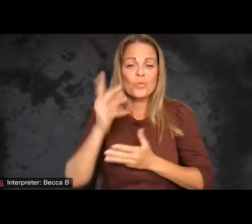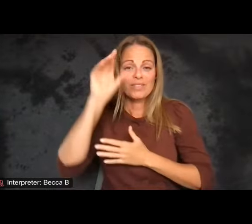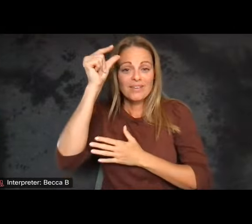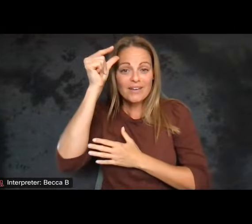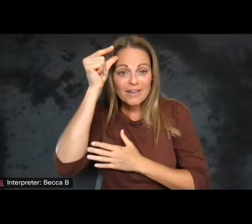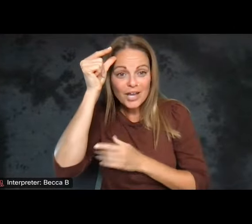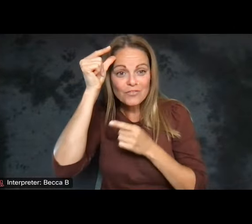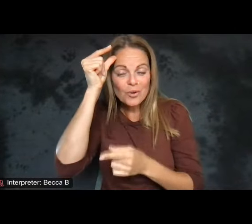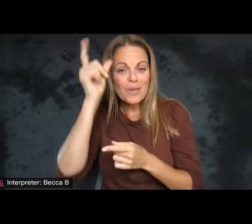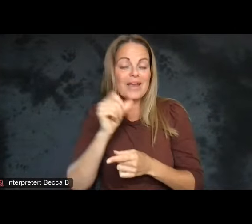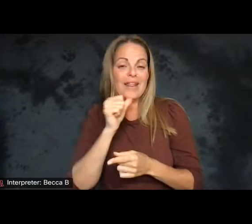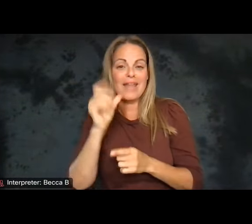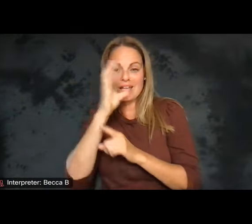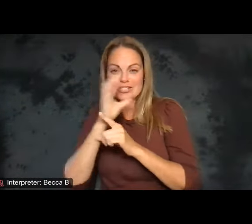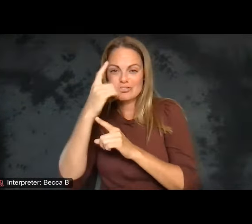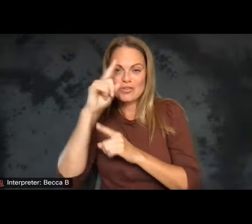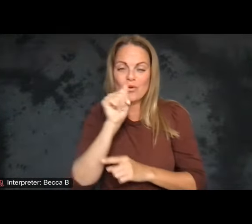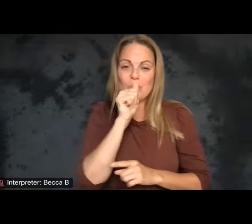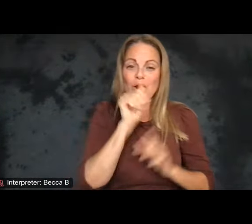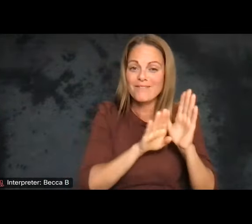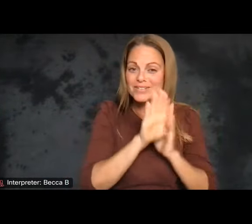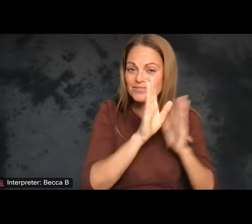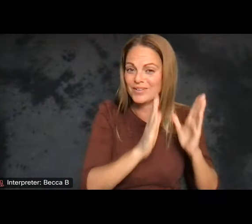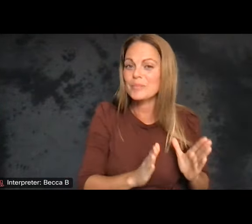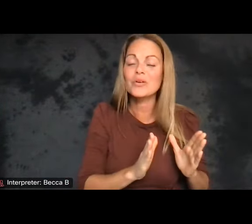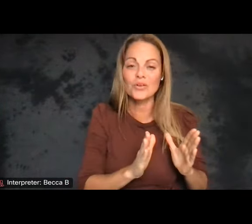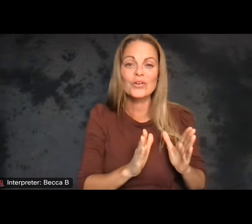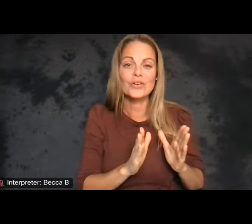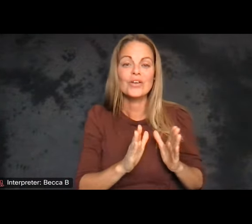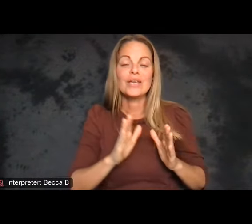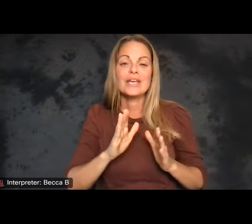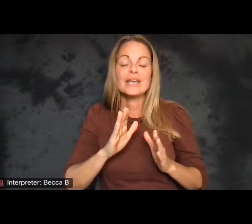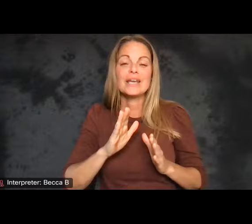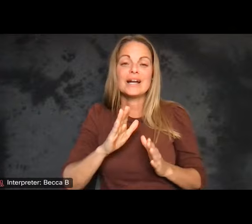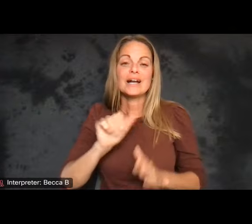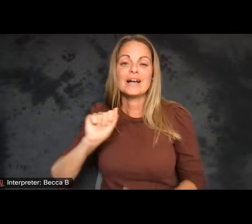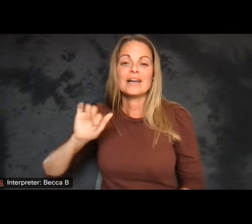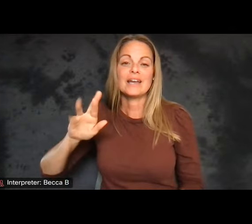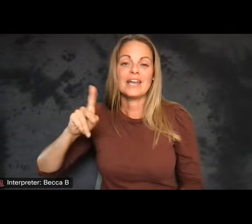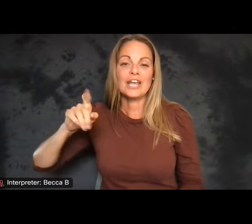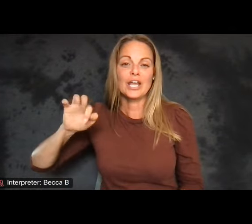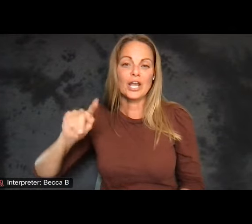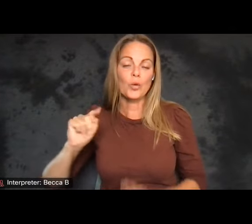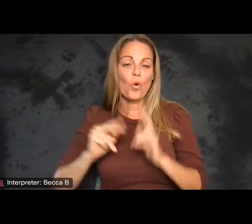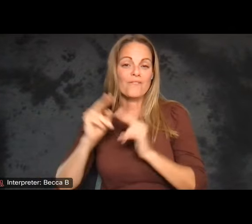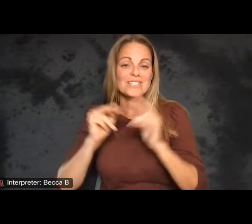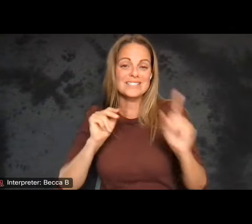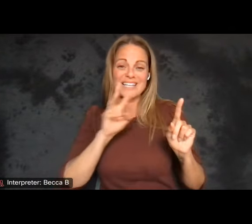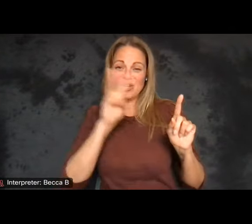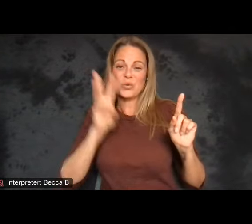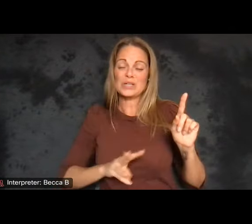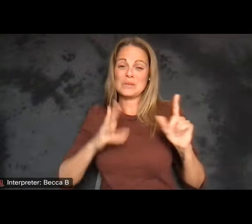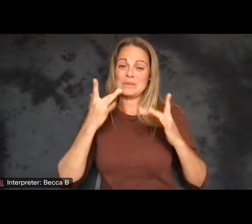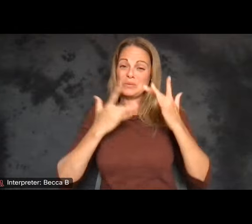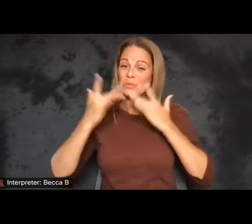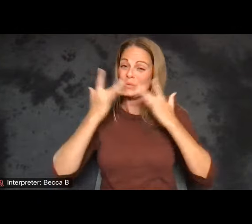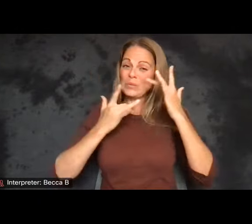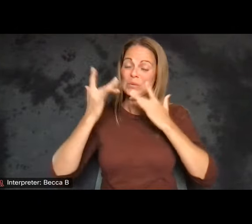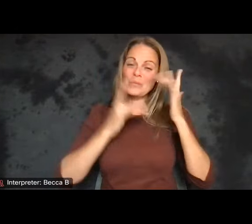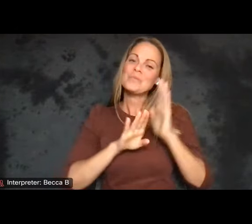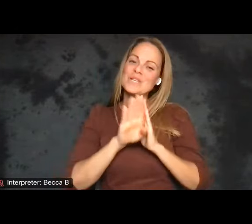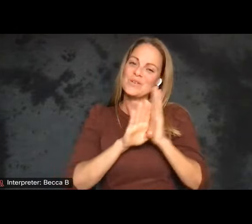than searching for a private developer. Airport facilities in Wichita are at a premium, and developers are aware